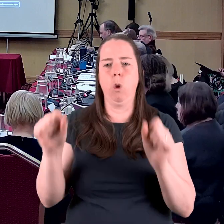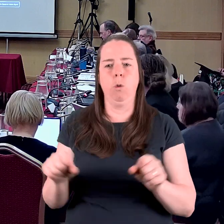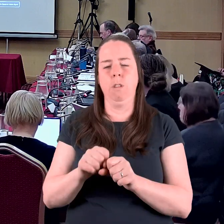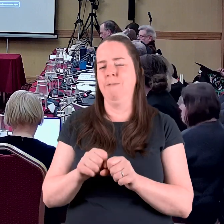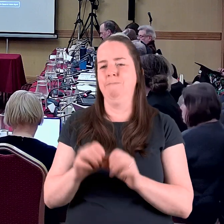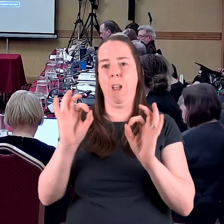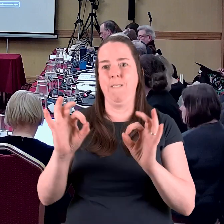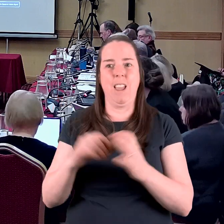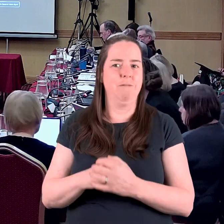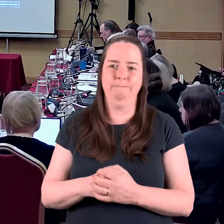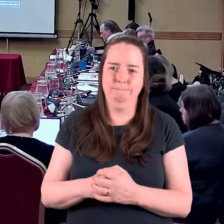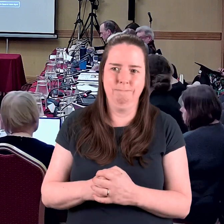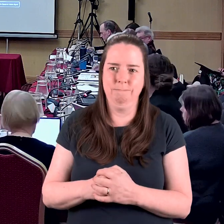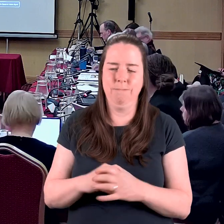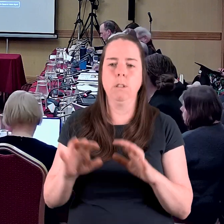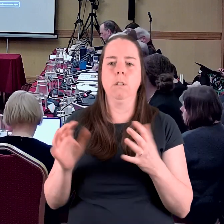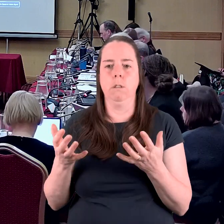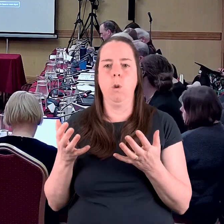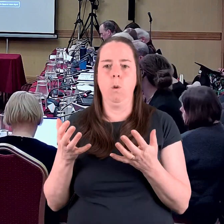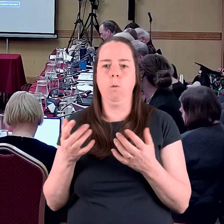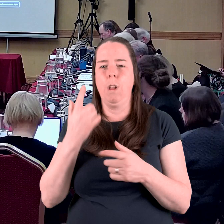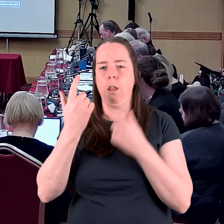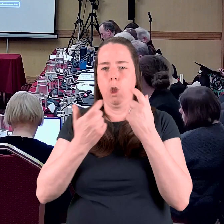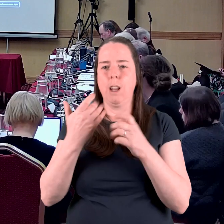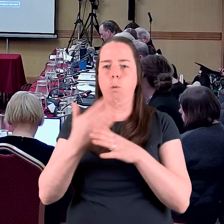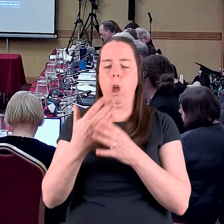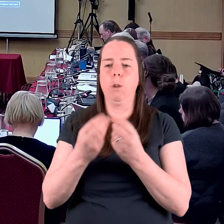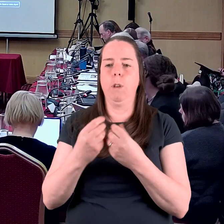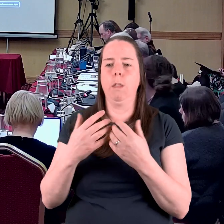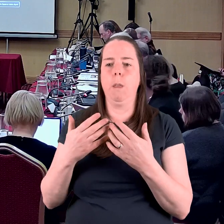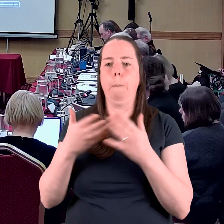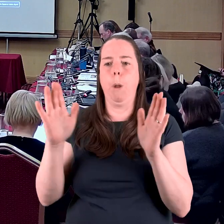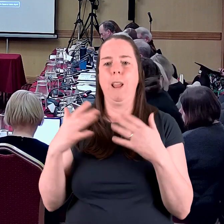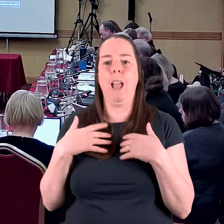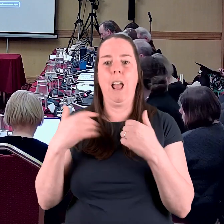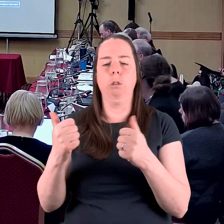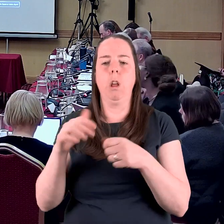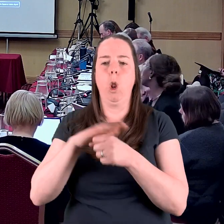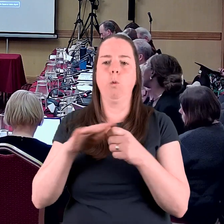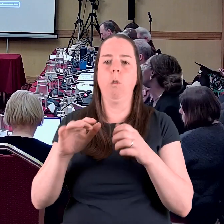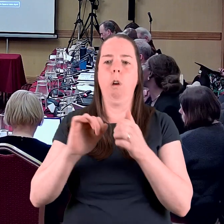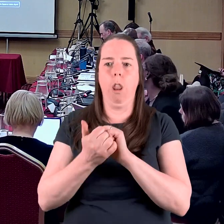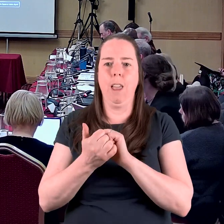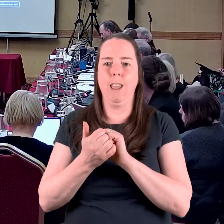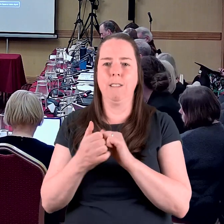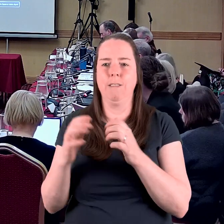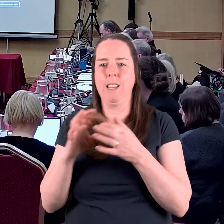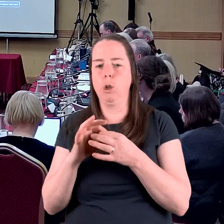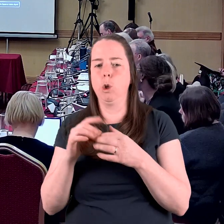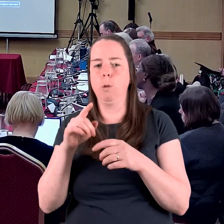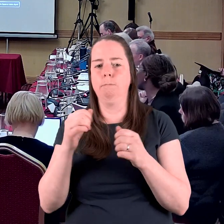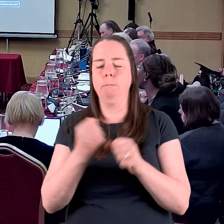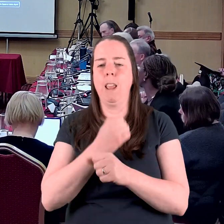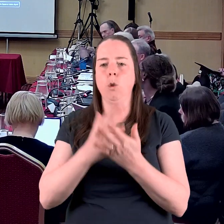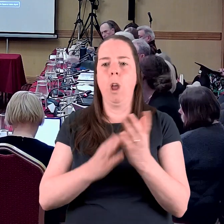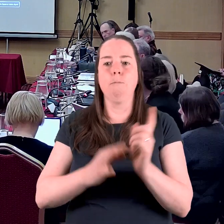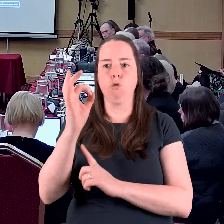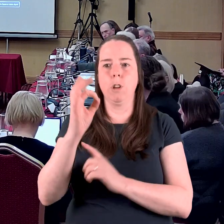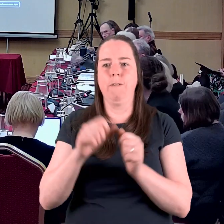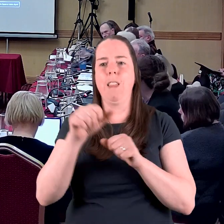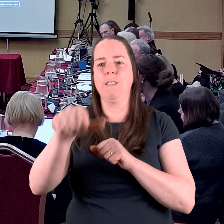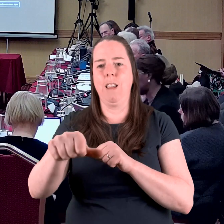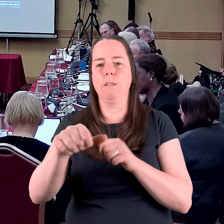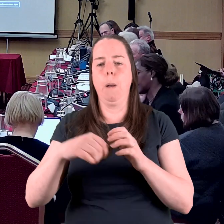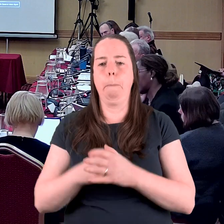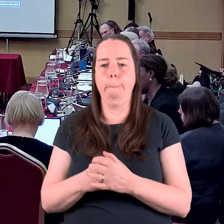the process wasn't perfect. The model wasn't perfect, and we are looking at working with our public health and local authority colleagues in terms of strengthening